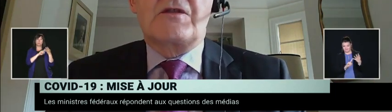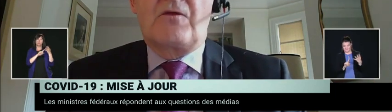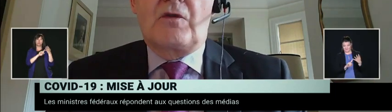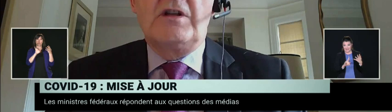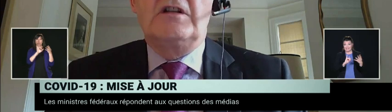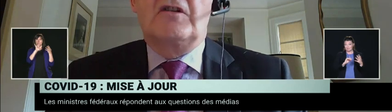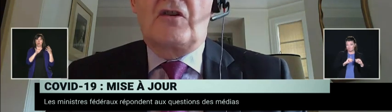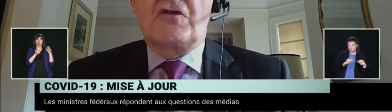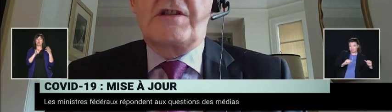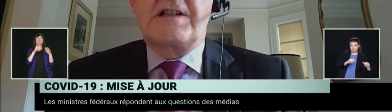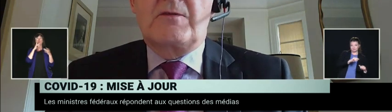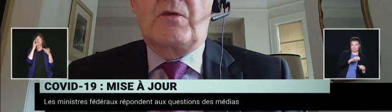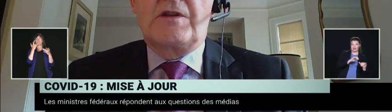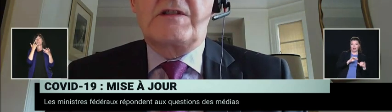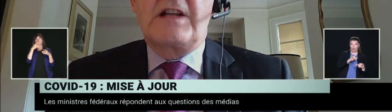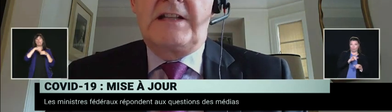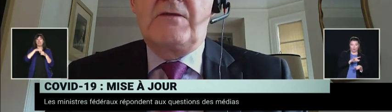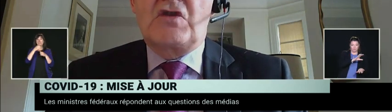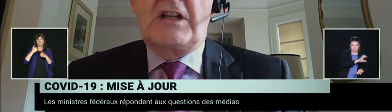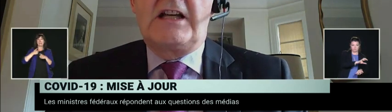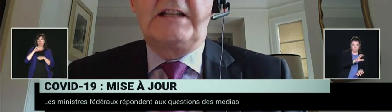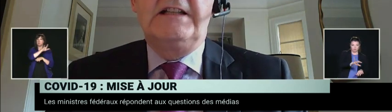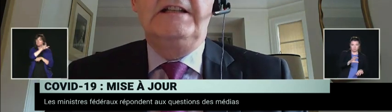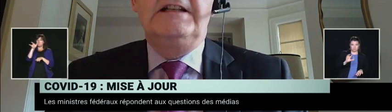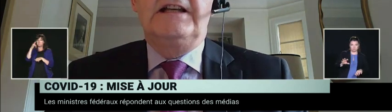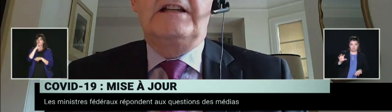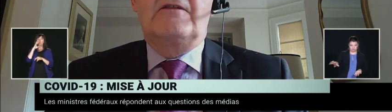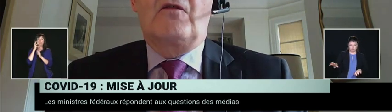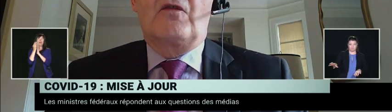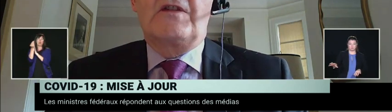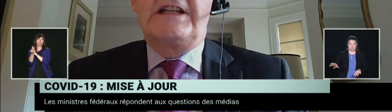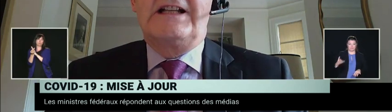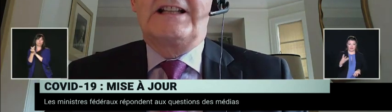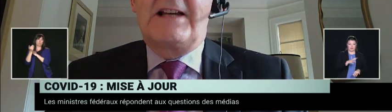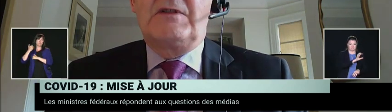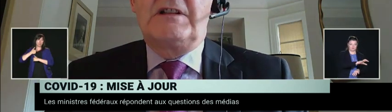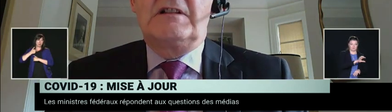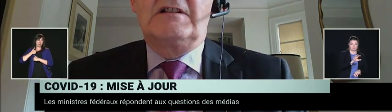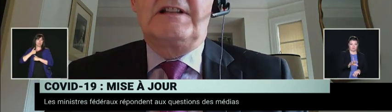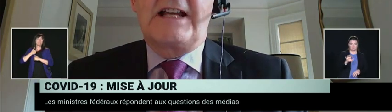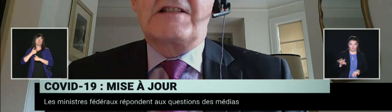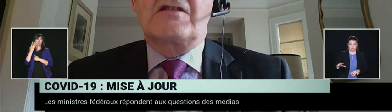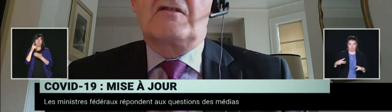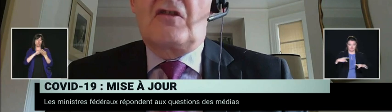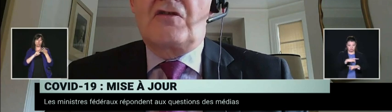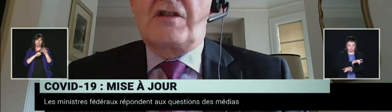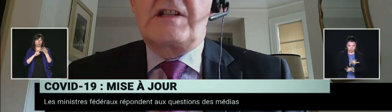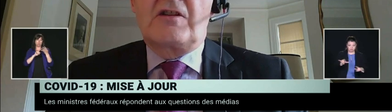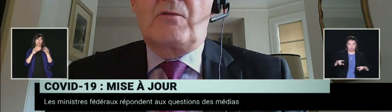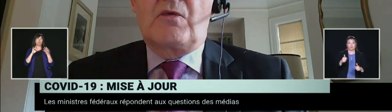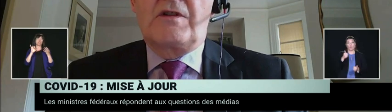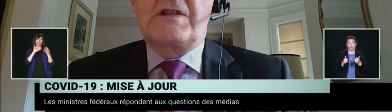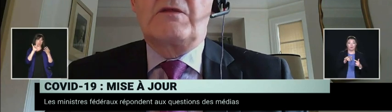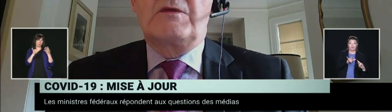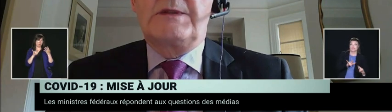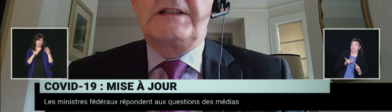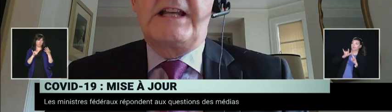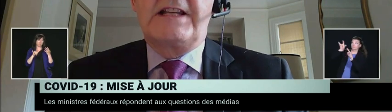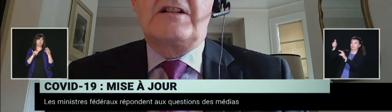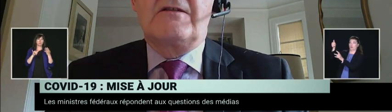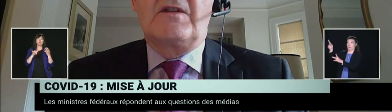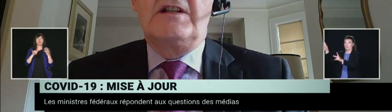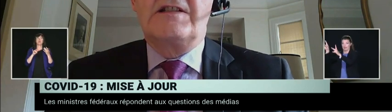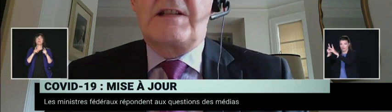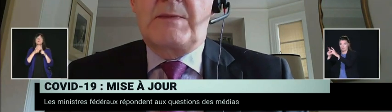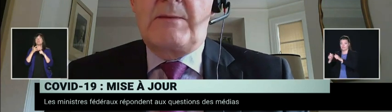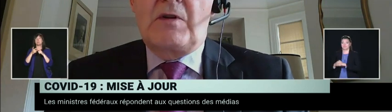from those four largest airports, end of July. And for the 11 next largest airports, it would be the